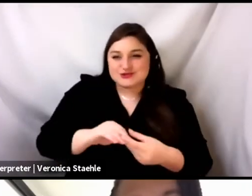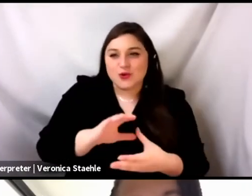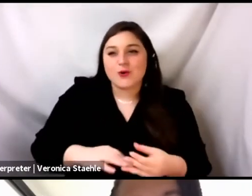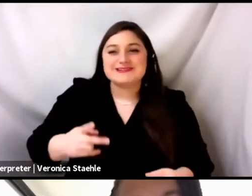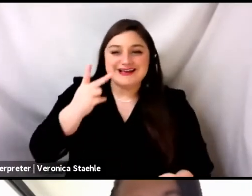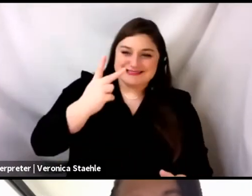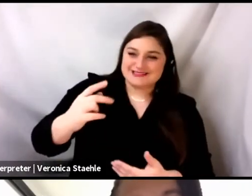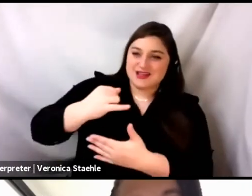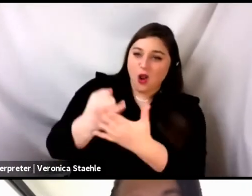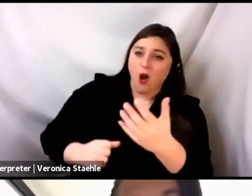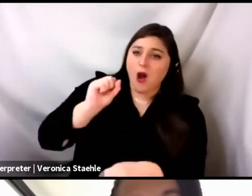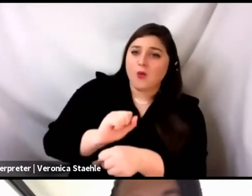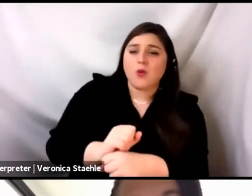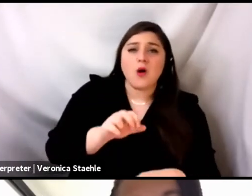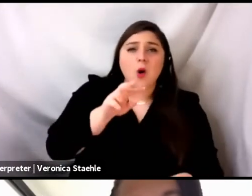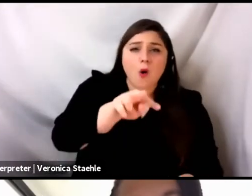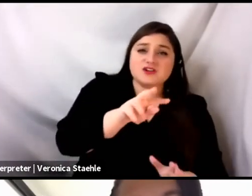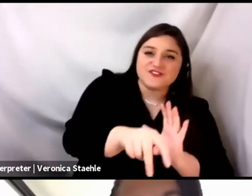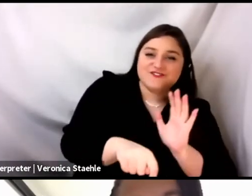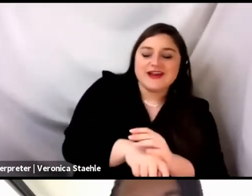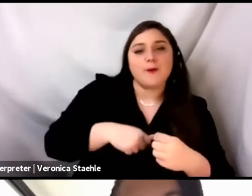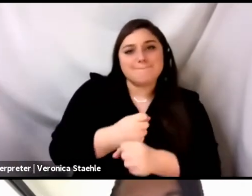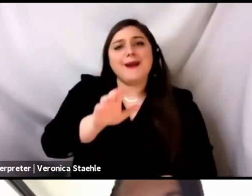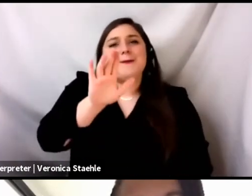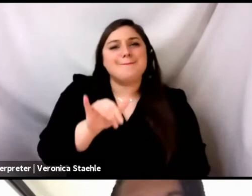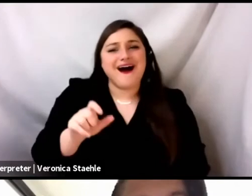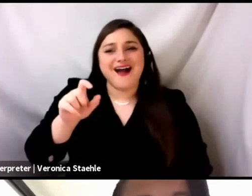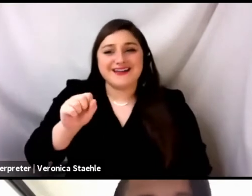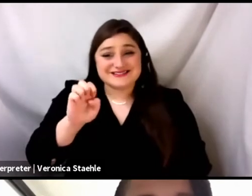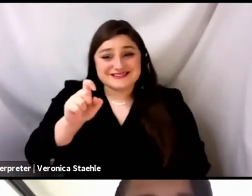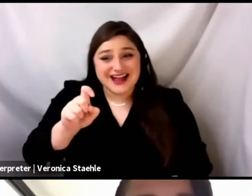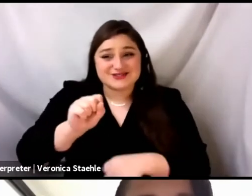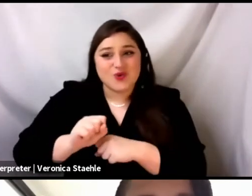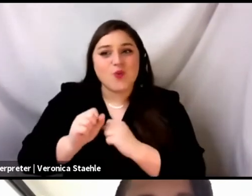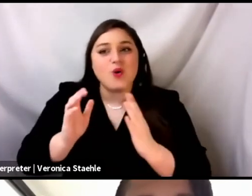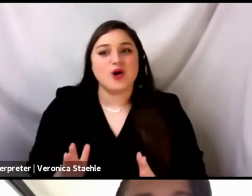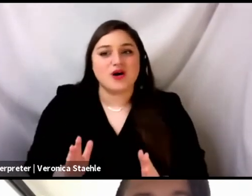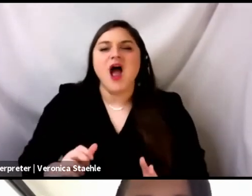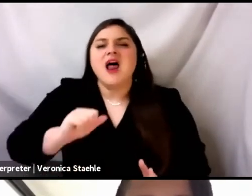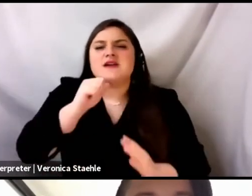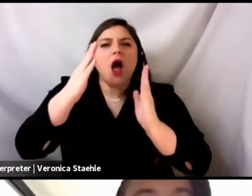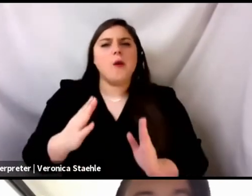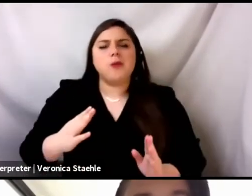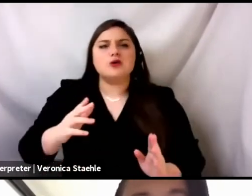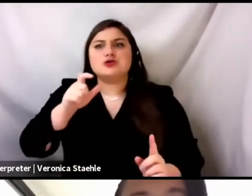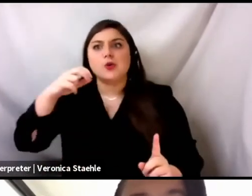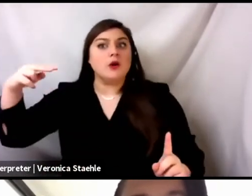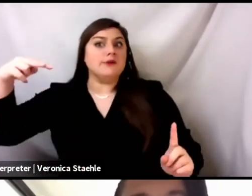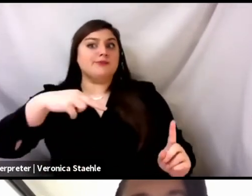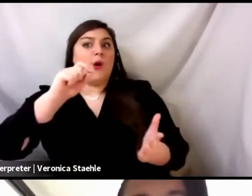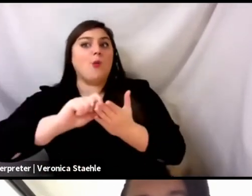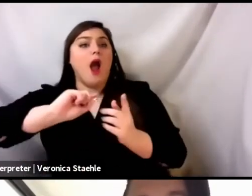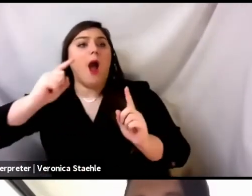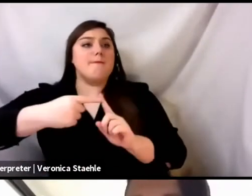videos from sex workers, you know, not somebody who's writing about a sex worker, not somebody who's like taking a sex